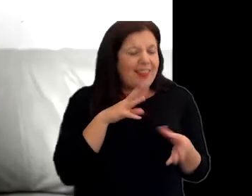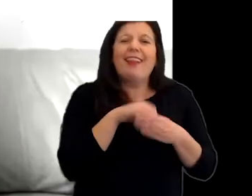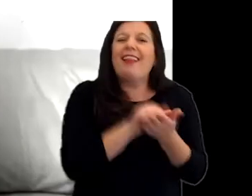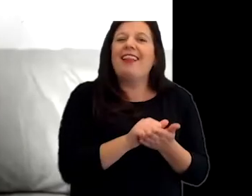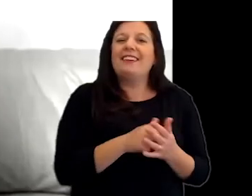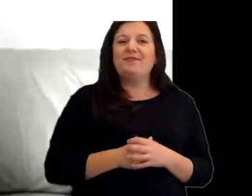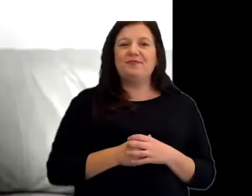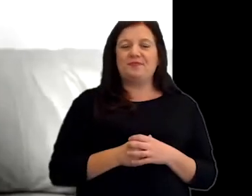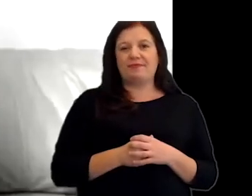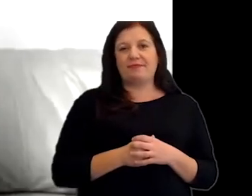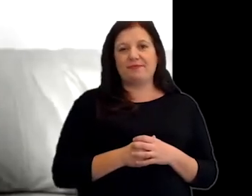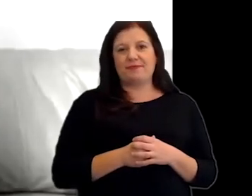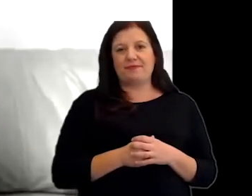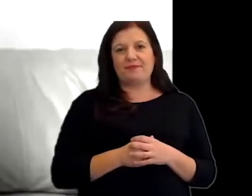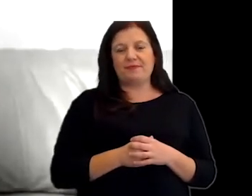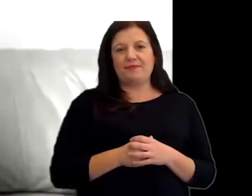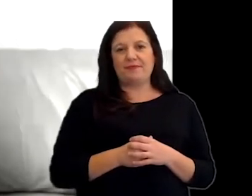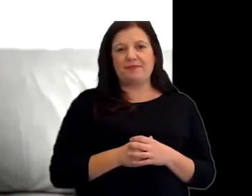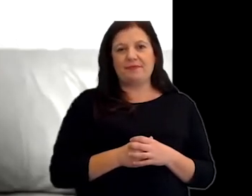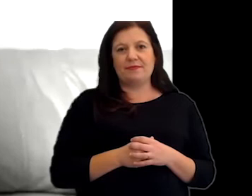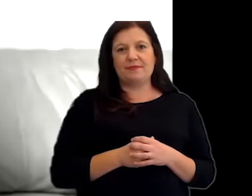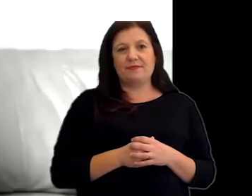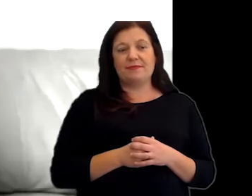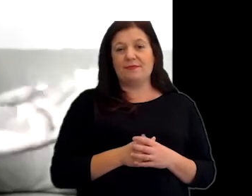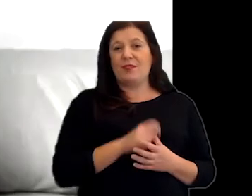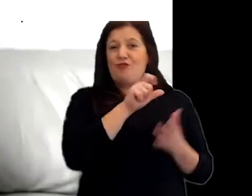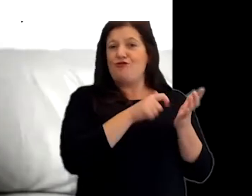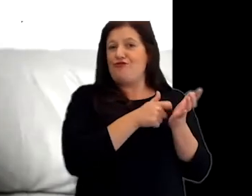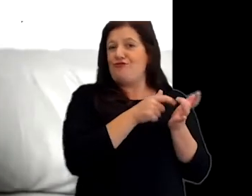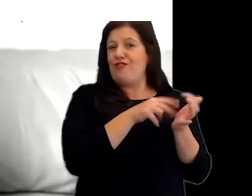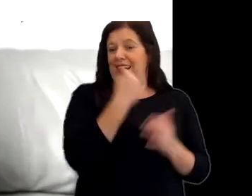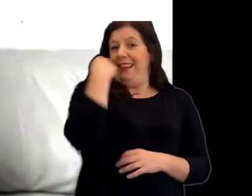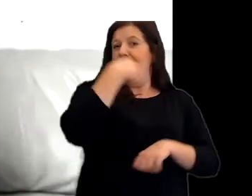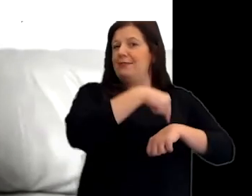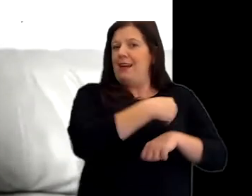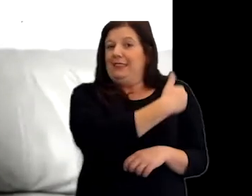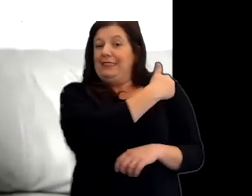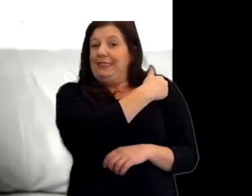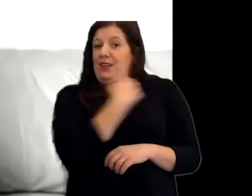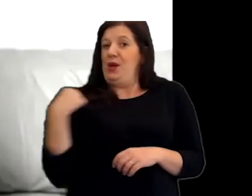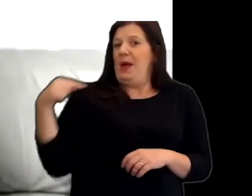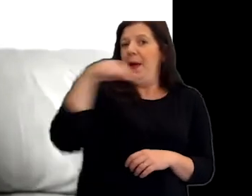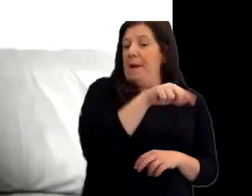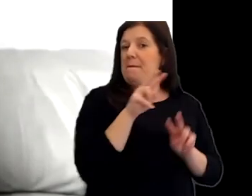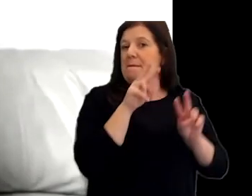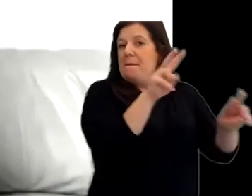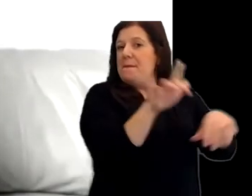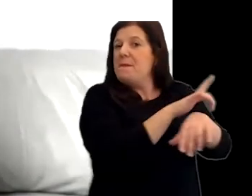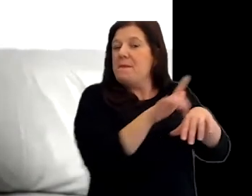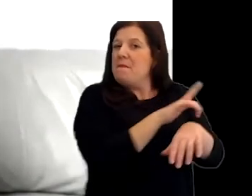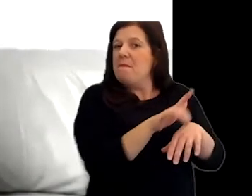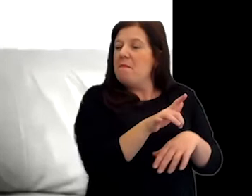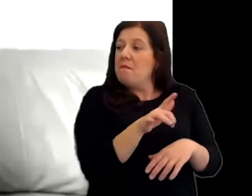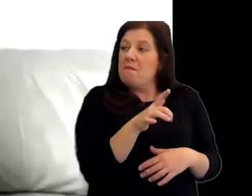I'm always I'll always be grateful for Corin picking up the phone yeah, come down, you can watch Big Ego and see